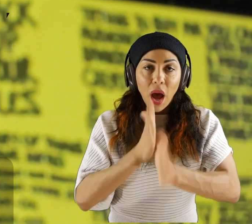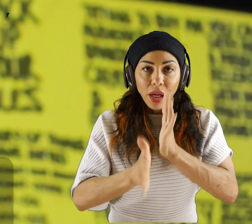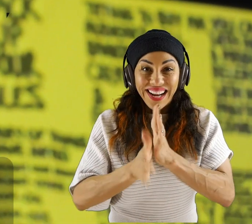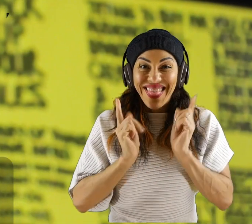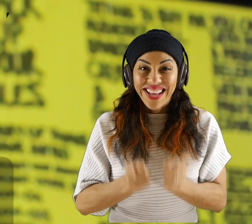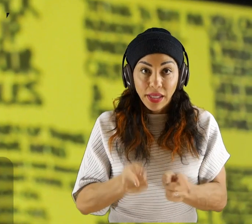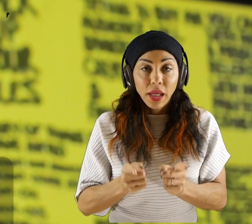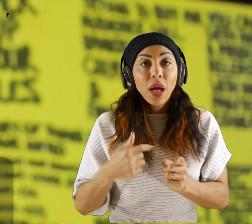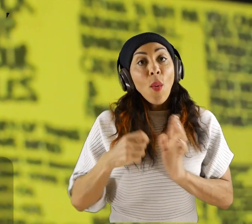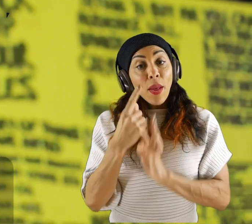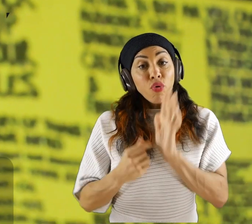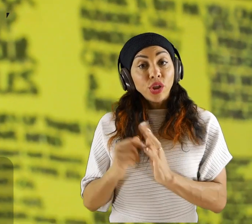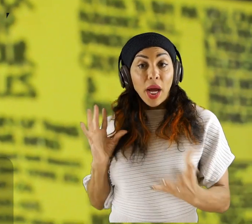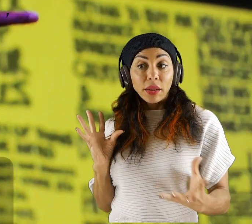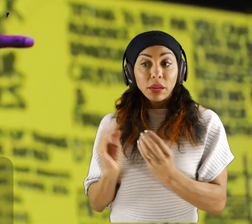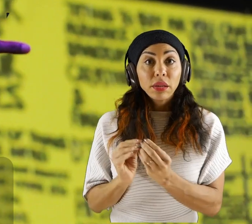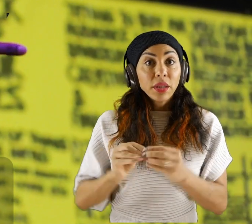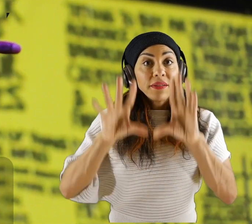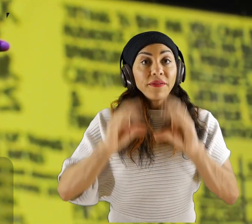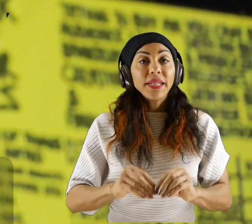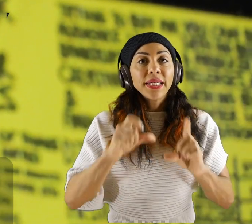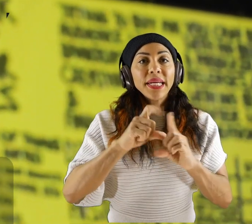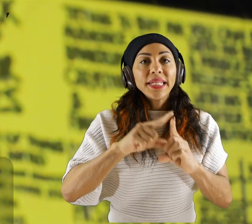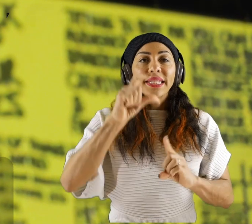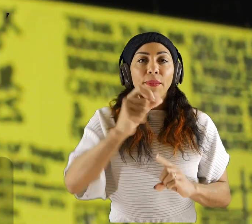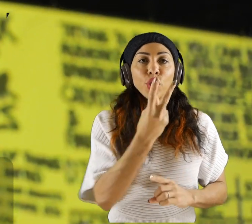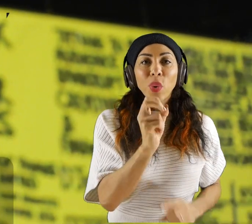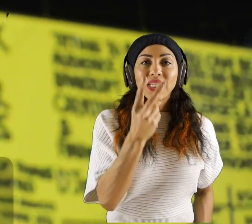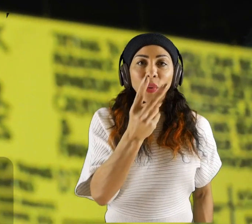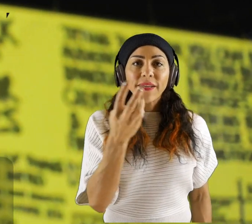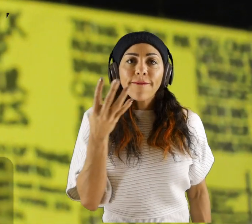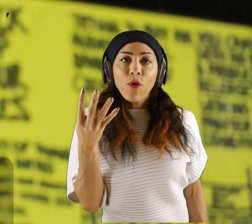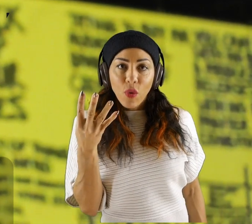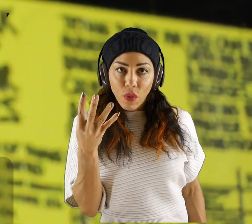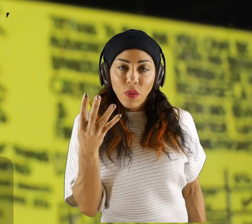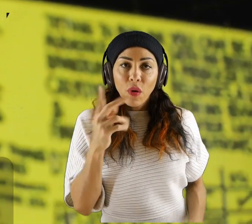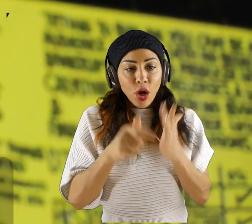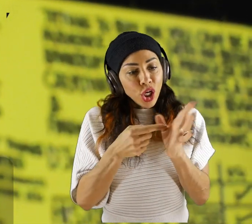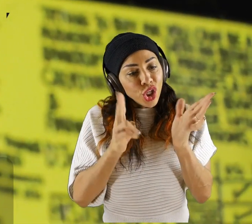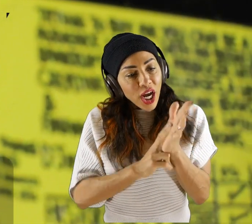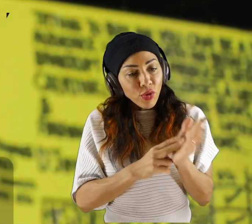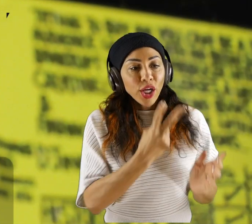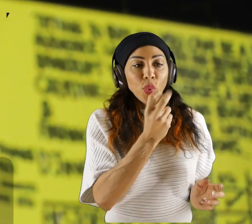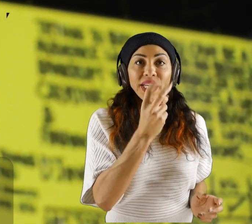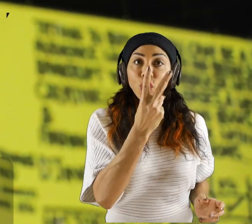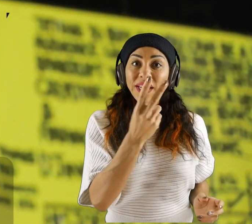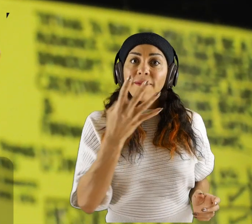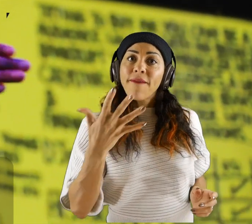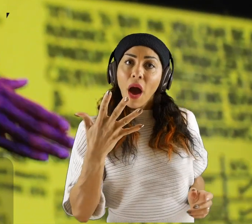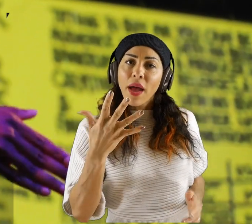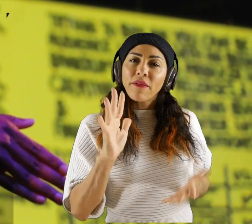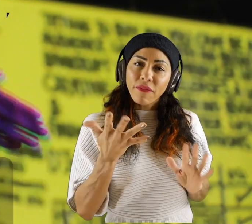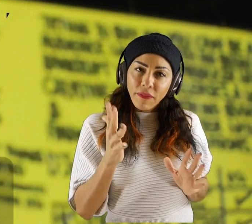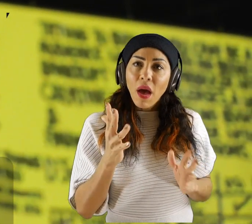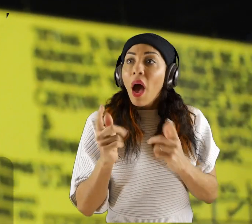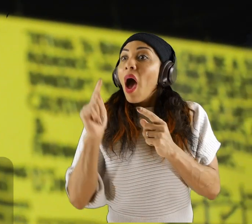When this project is done, December 2024, and January 2025 comes around, I might have something to say